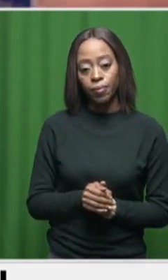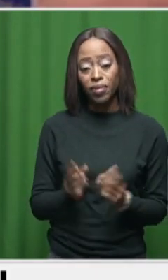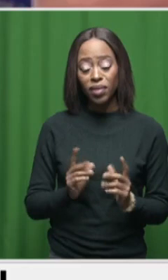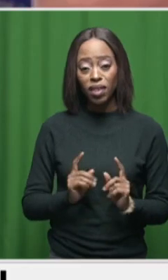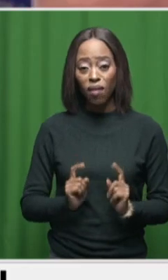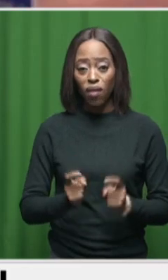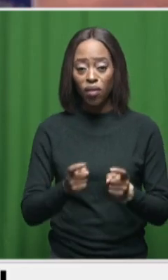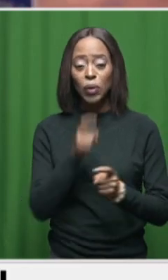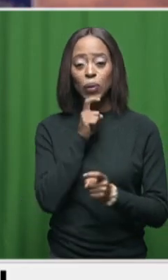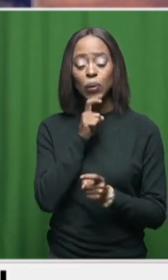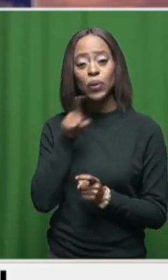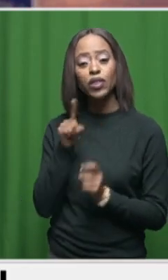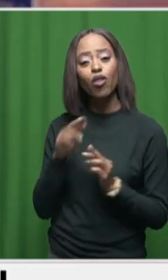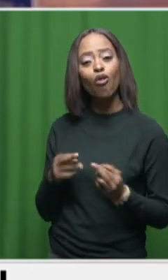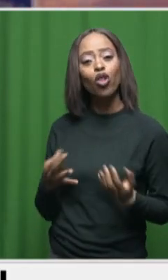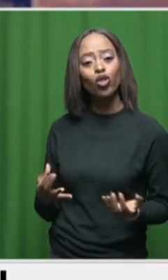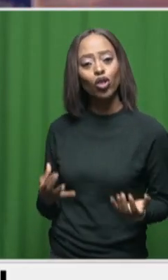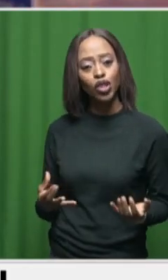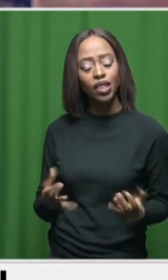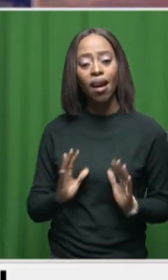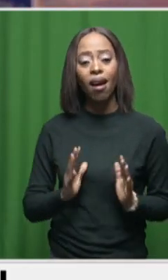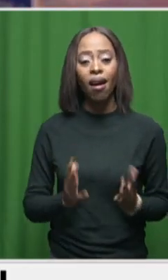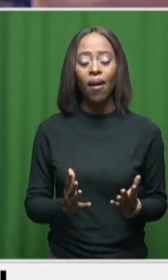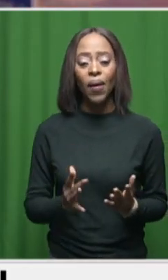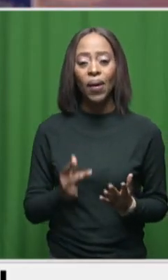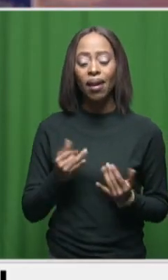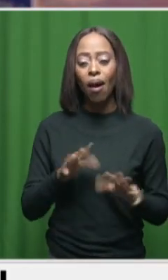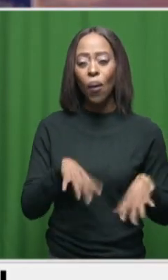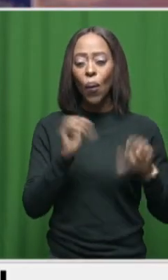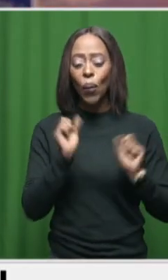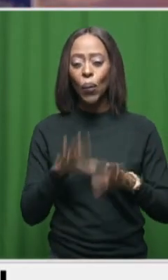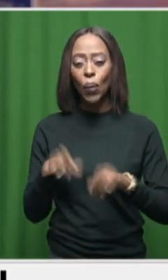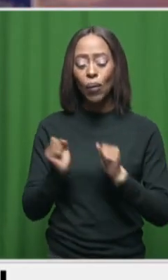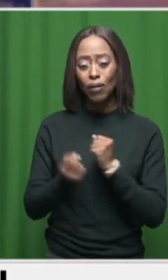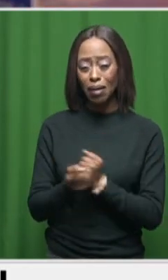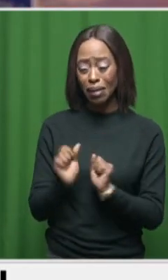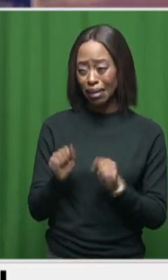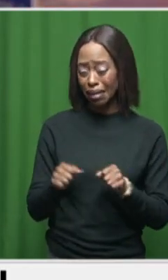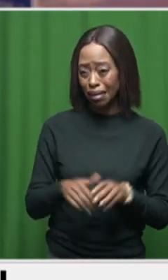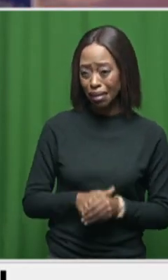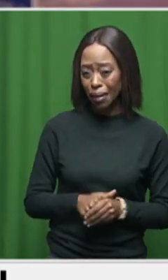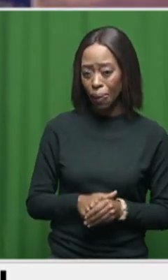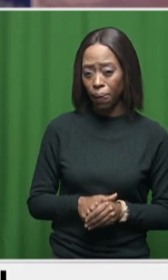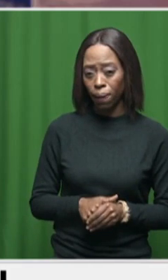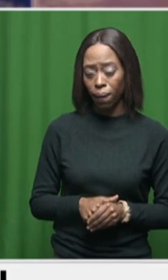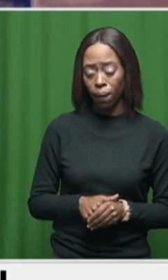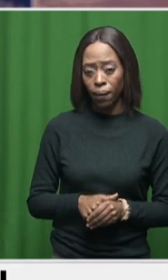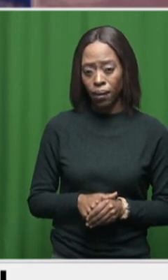efficient utilization of resources in the face of load shedding will be required. Dennis?